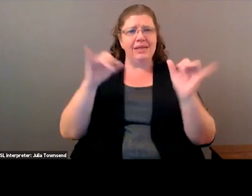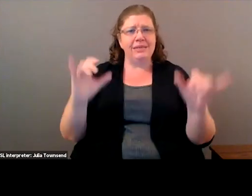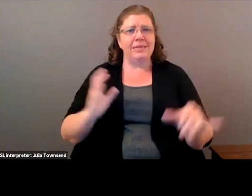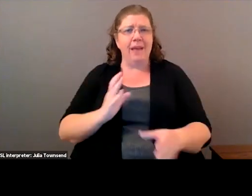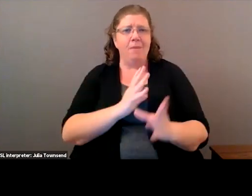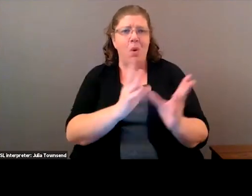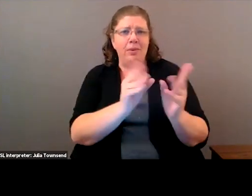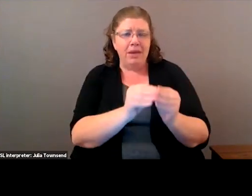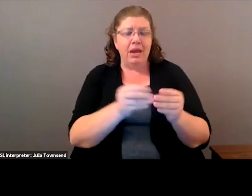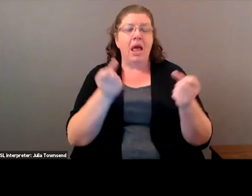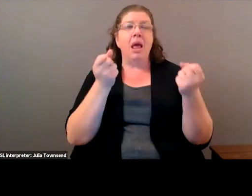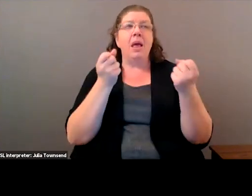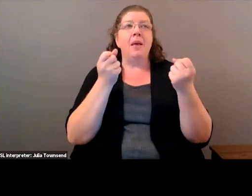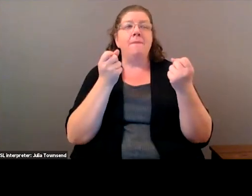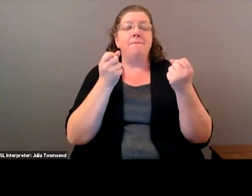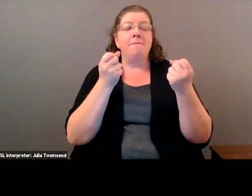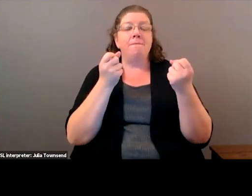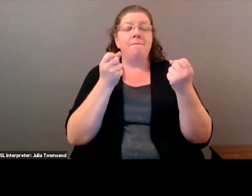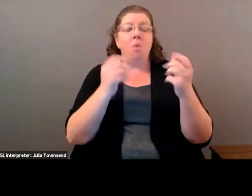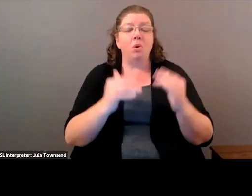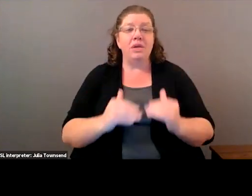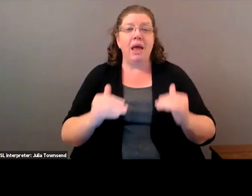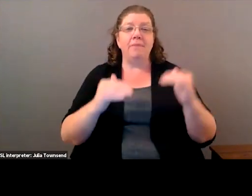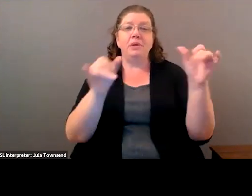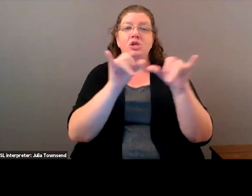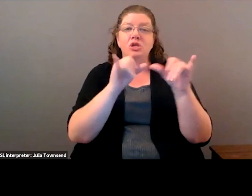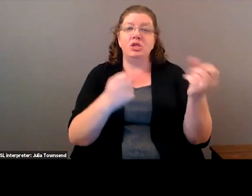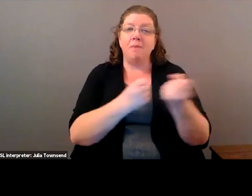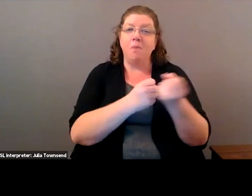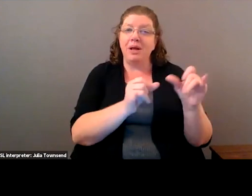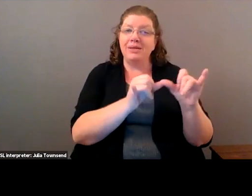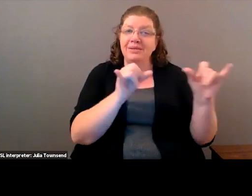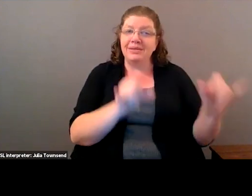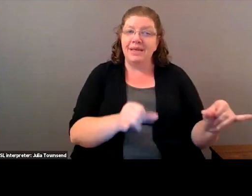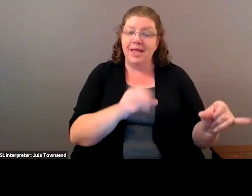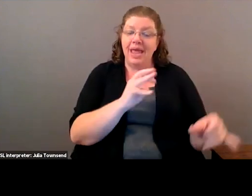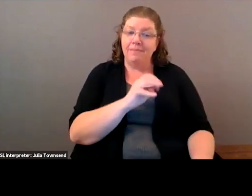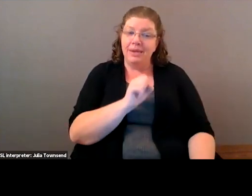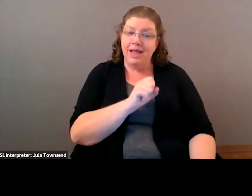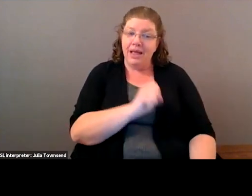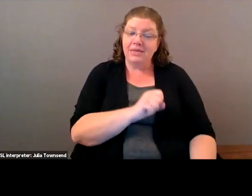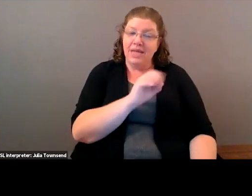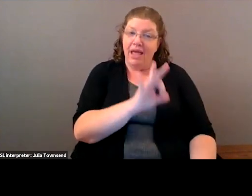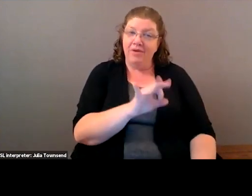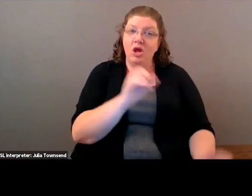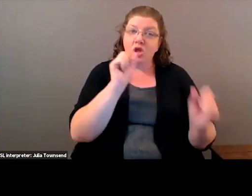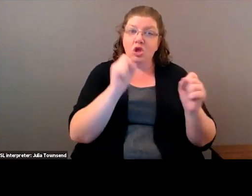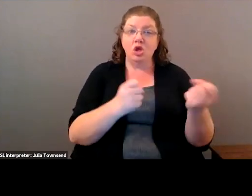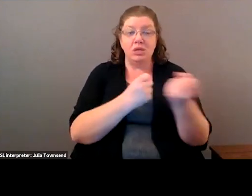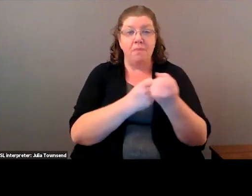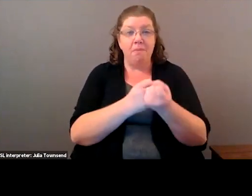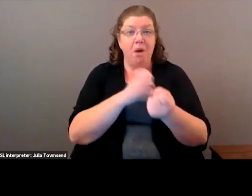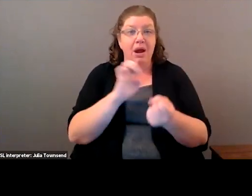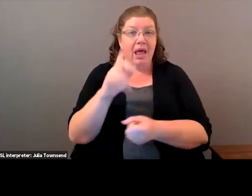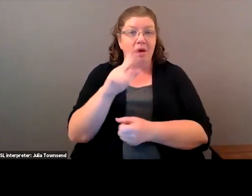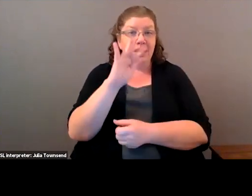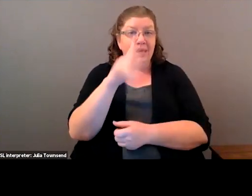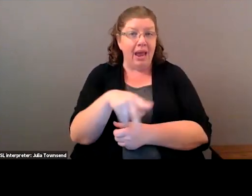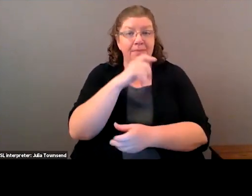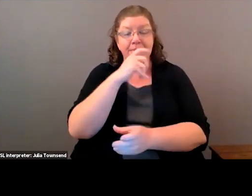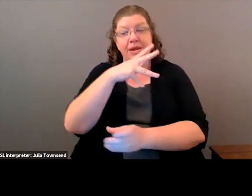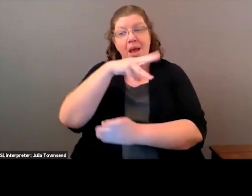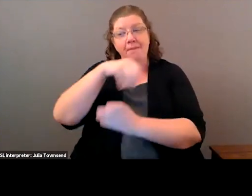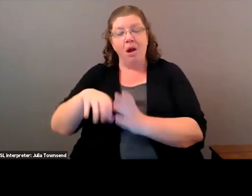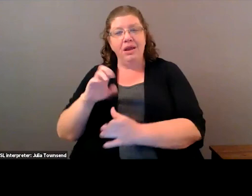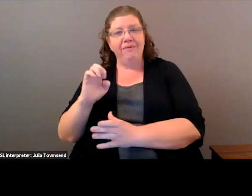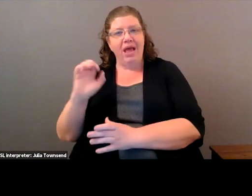a multi-tiered support system, MTSS, which could support LCAP that is not part of the LCAP